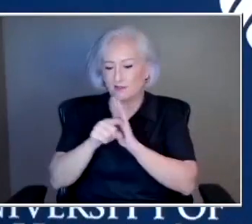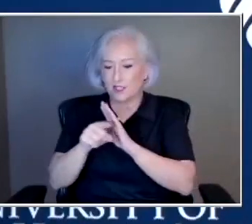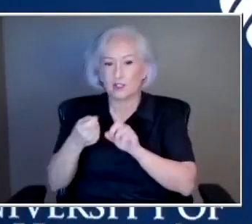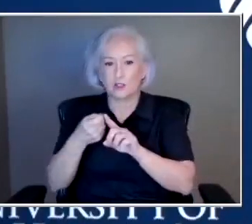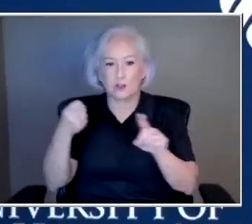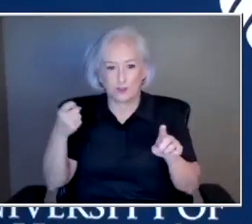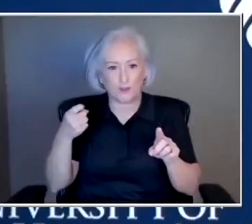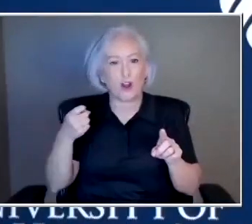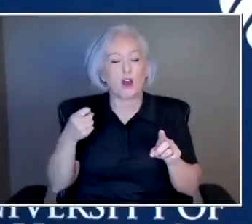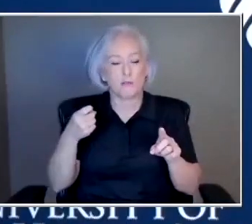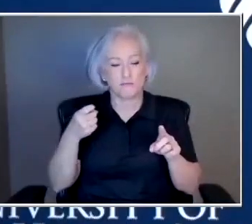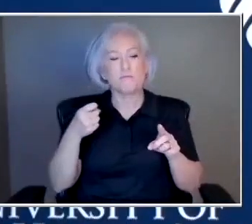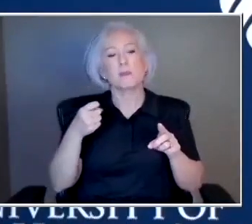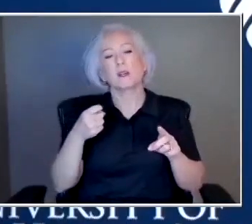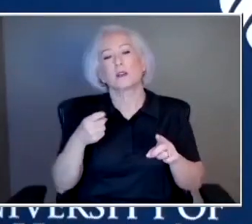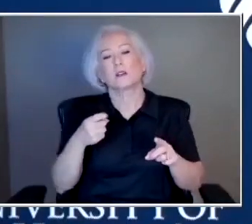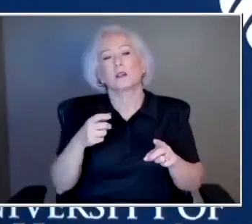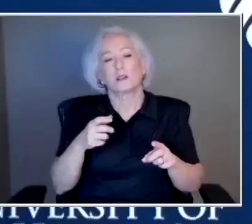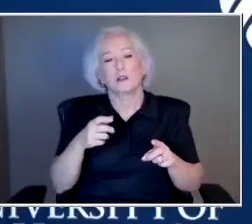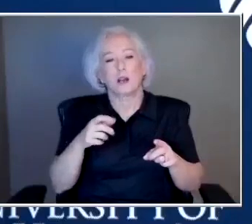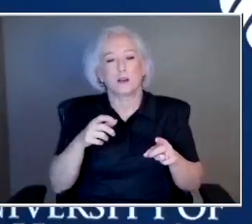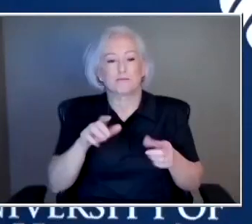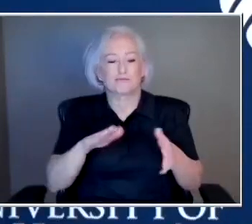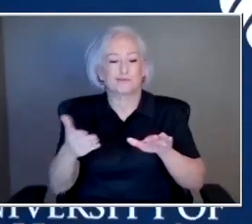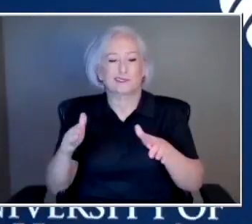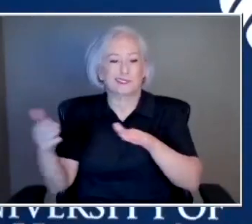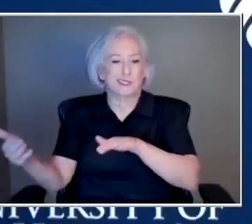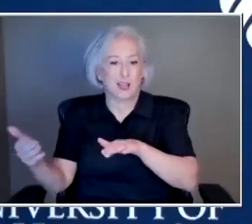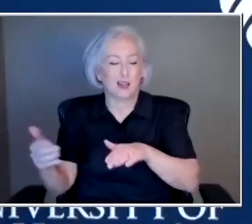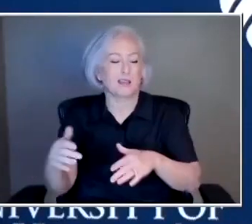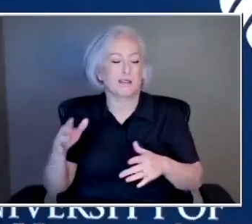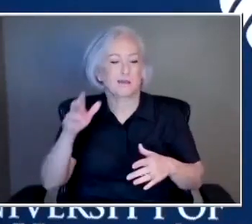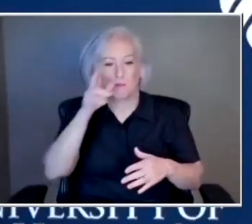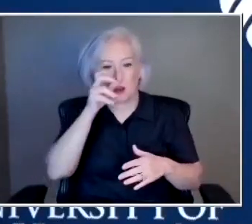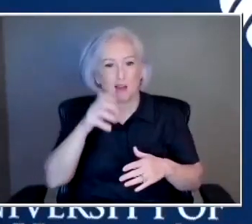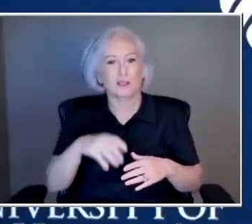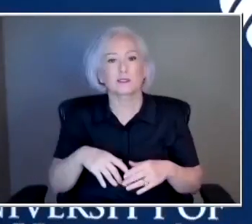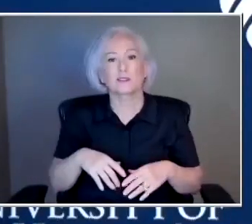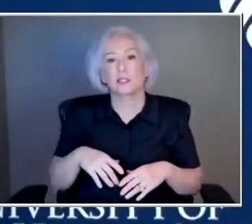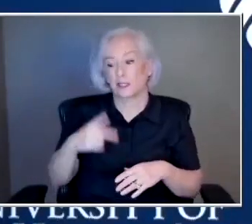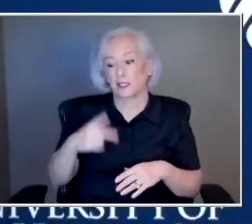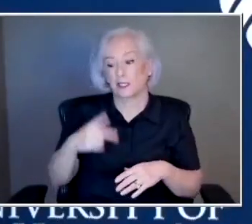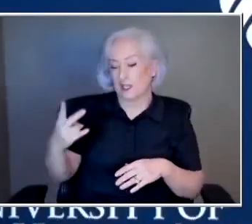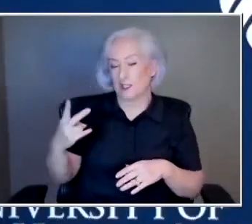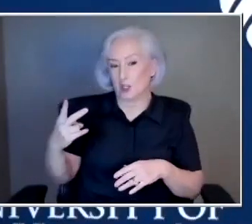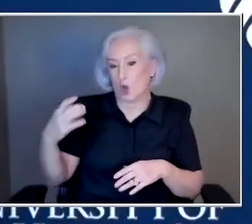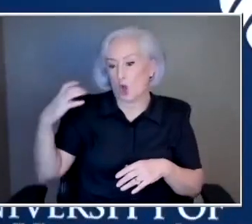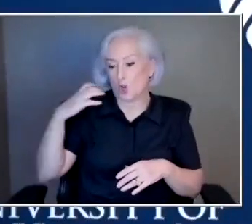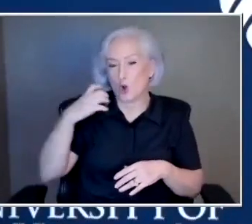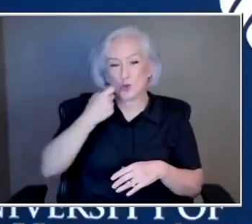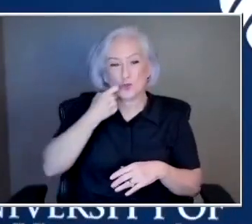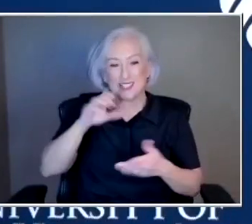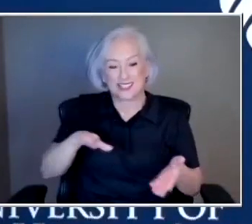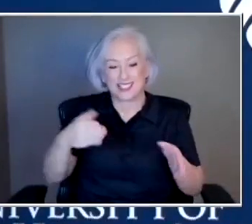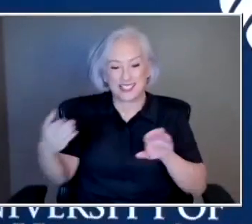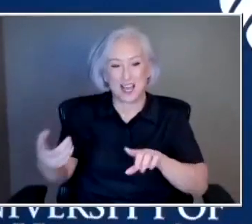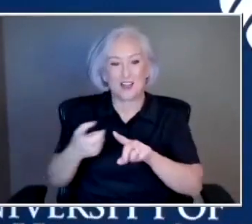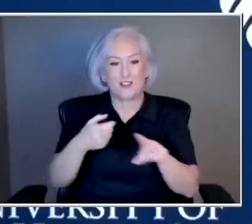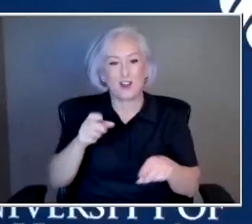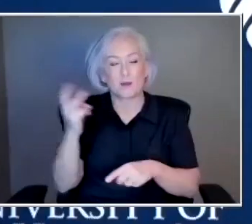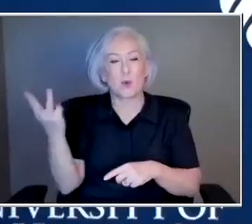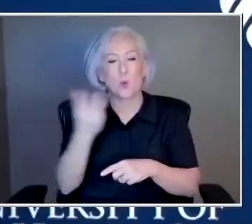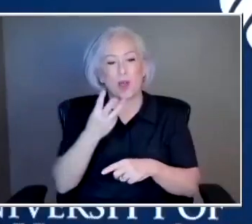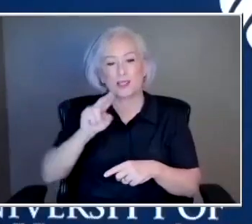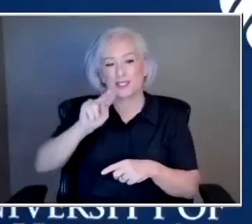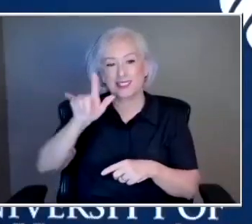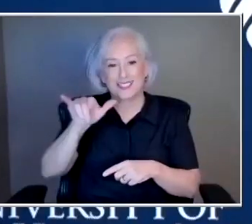away after contracting West Nile virus from a mosquito back in October. But overall, we are talking about vectors here. It